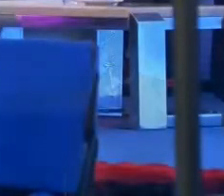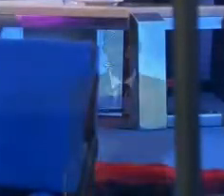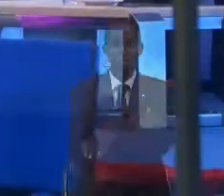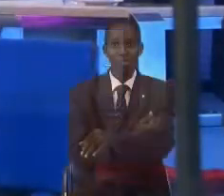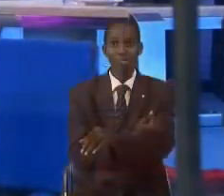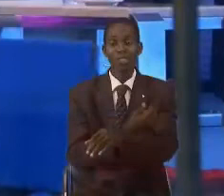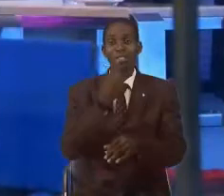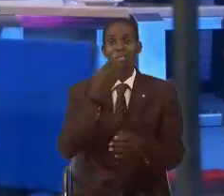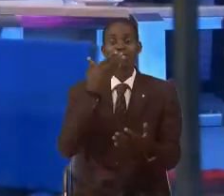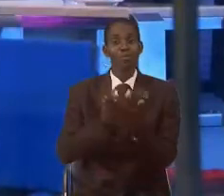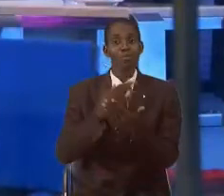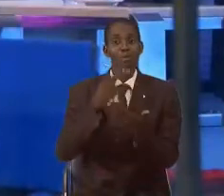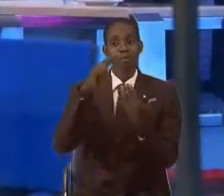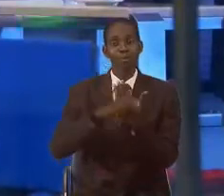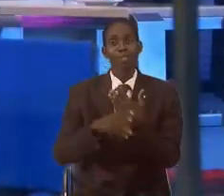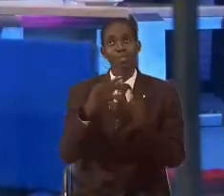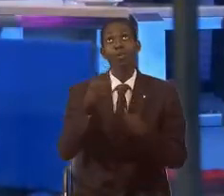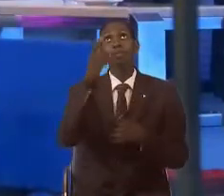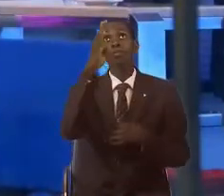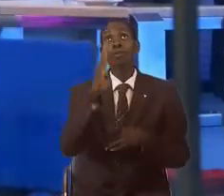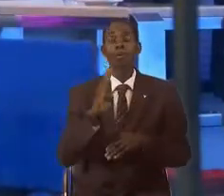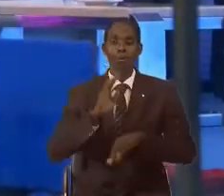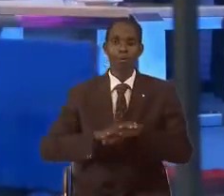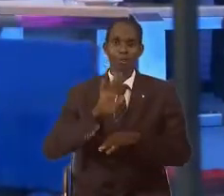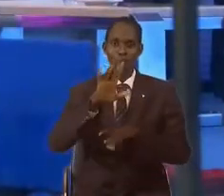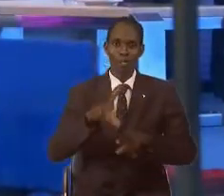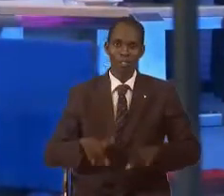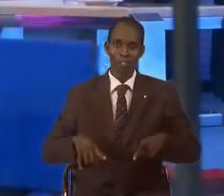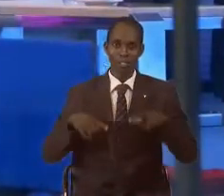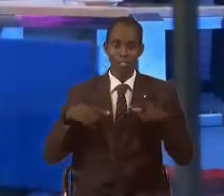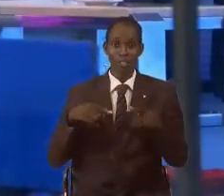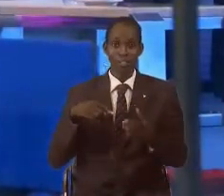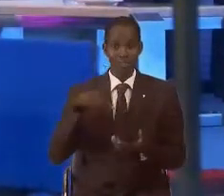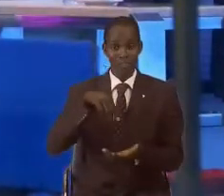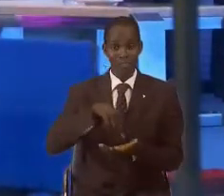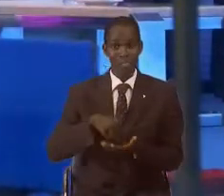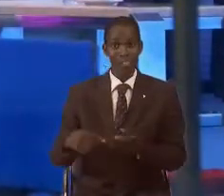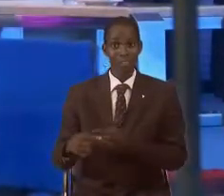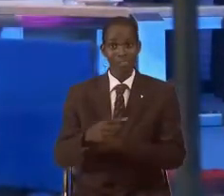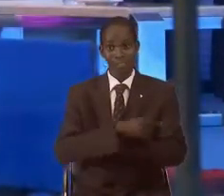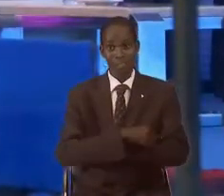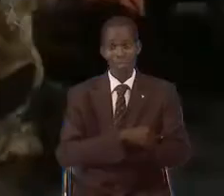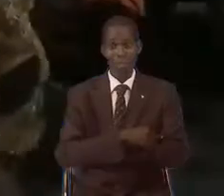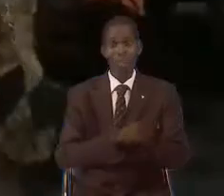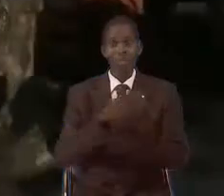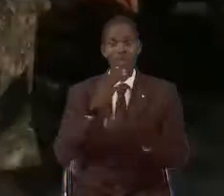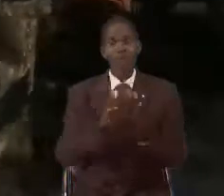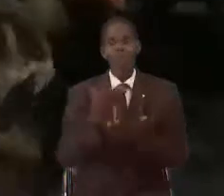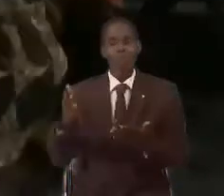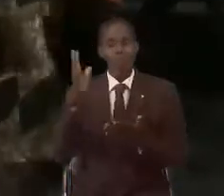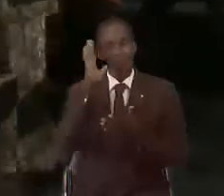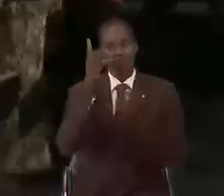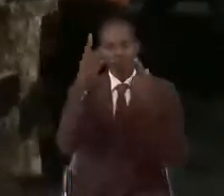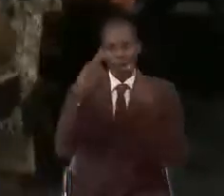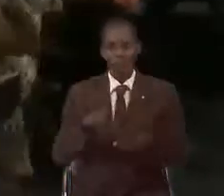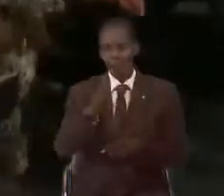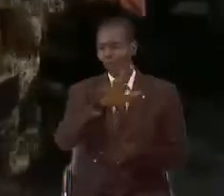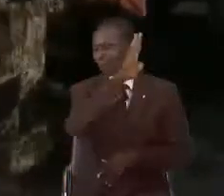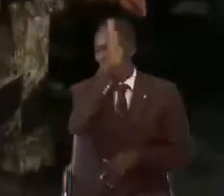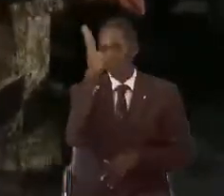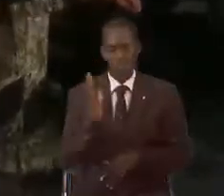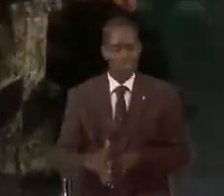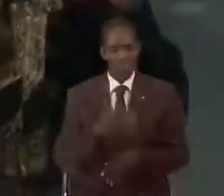power, authority, the goodness of God upon your life.